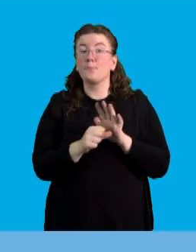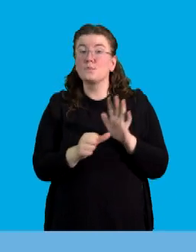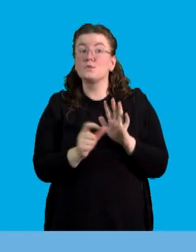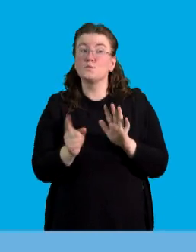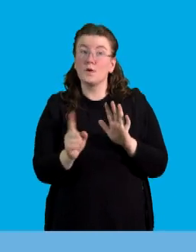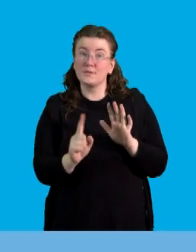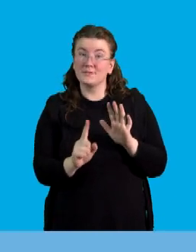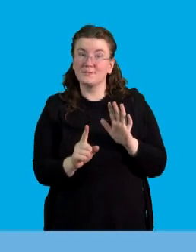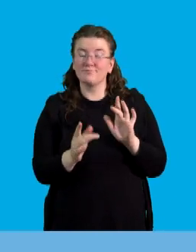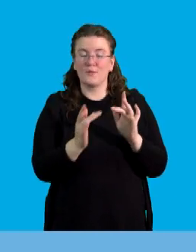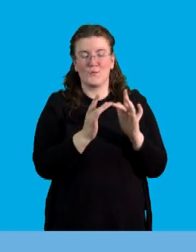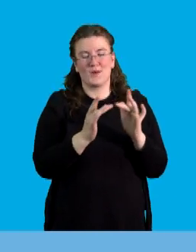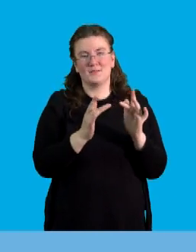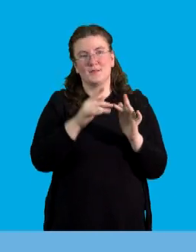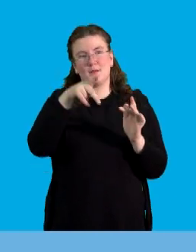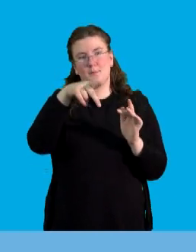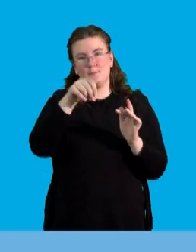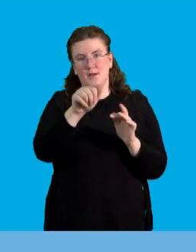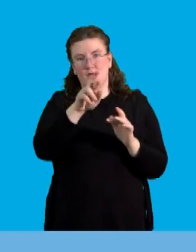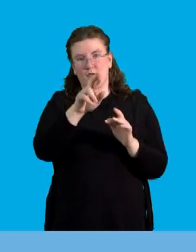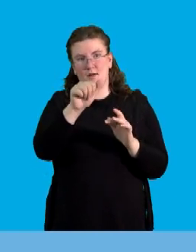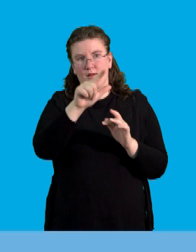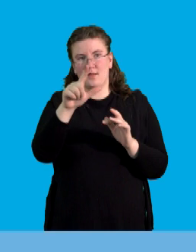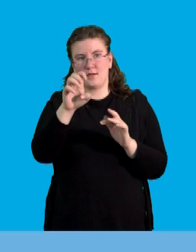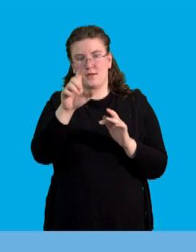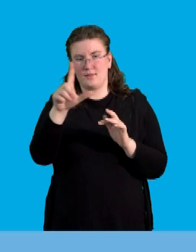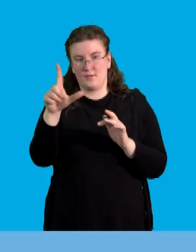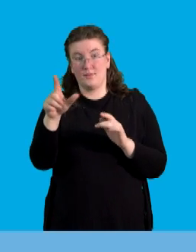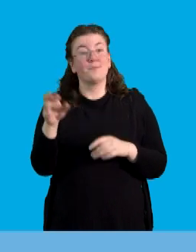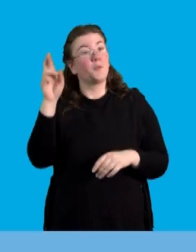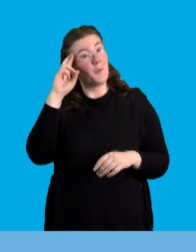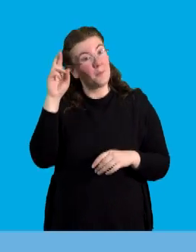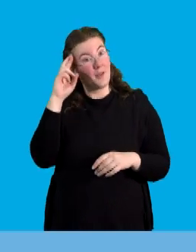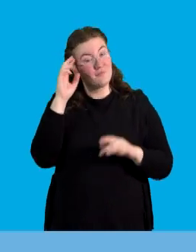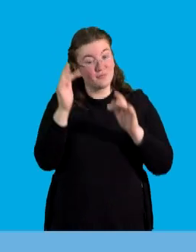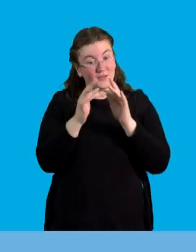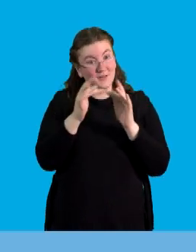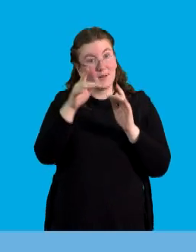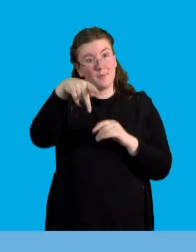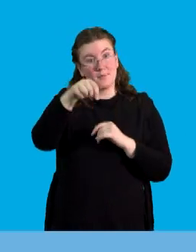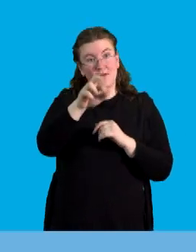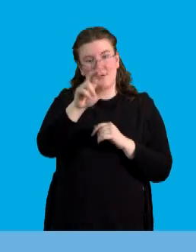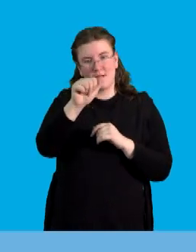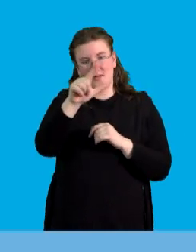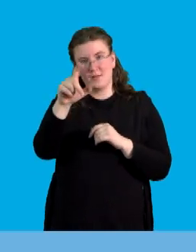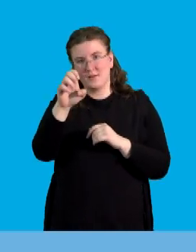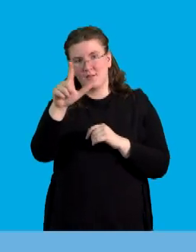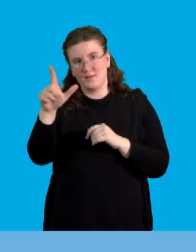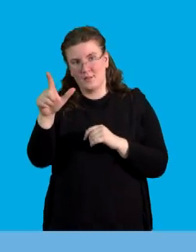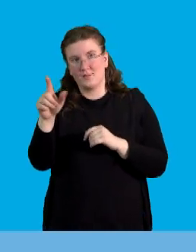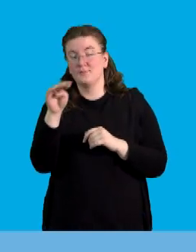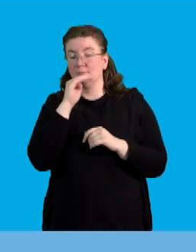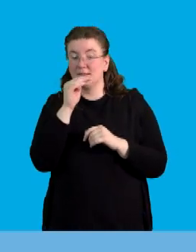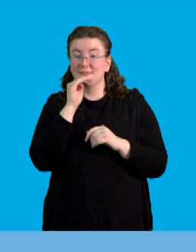are connected in parallel. Remember, if your resistors are connected in parallel, that means the current or the current flow has